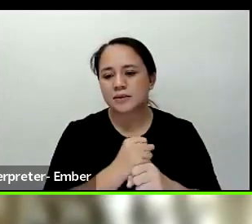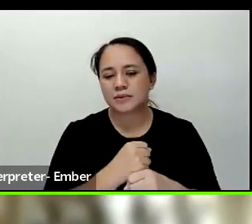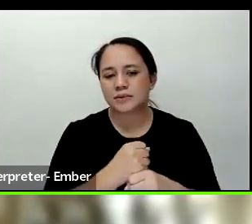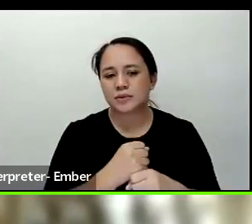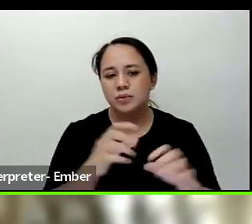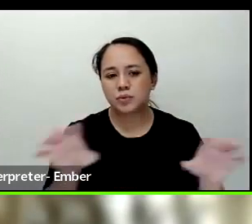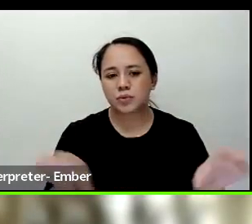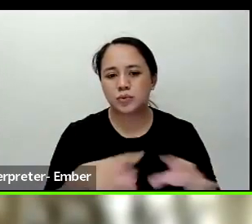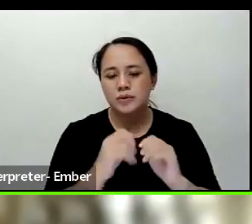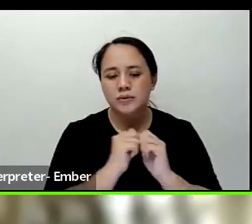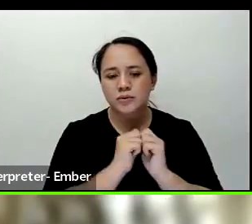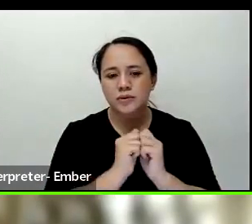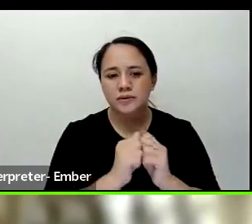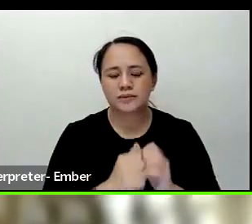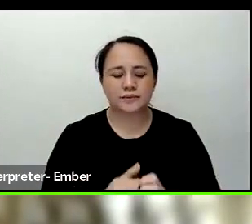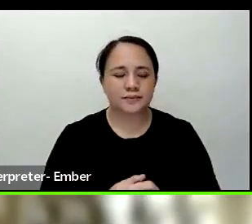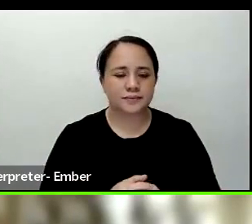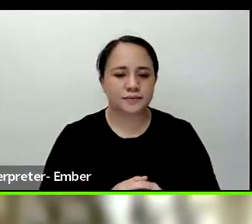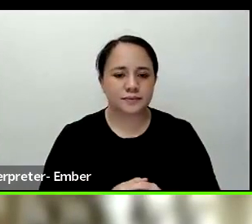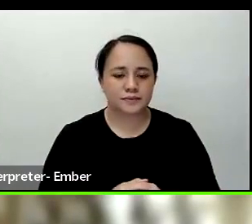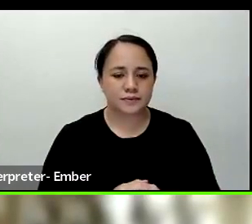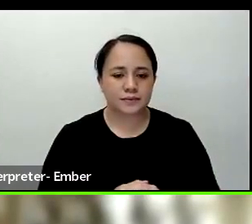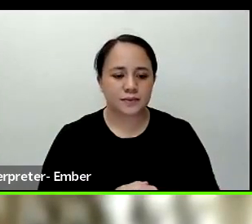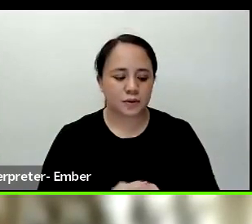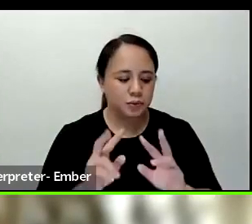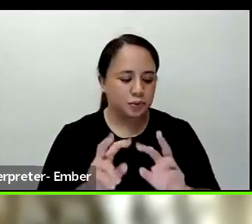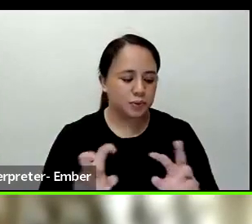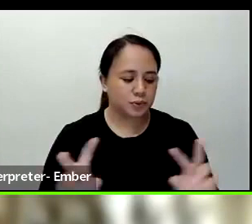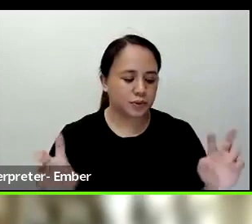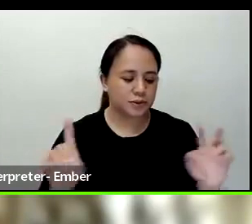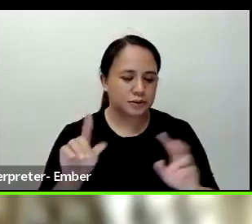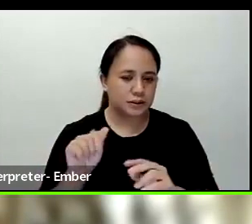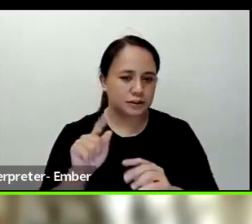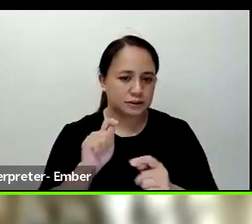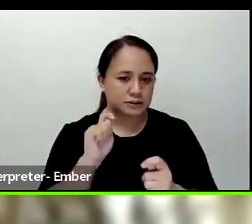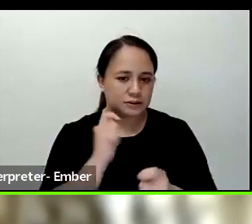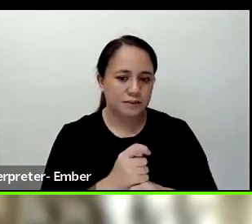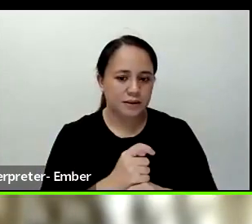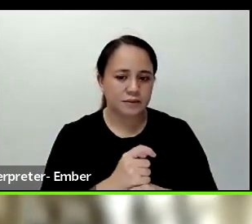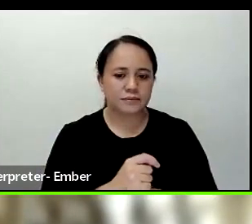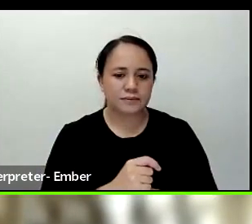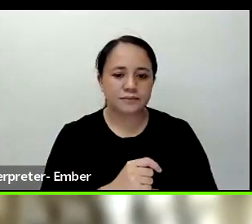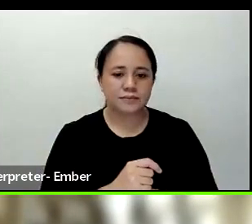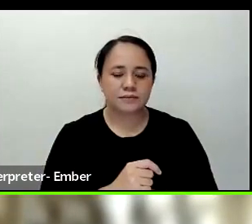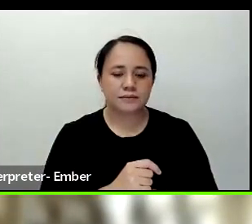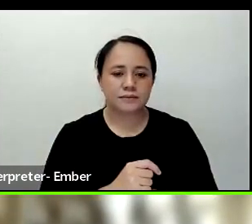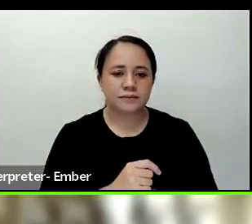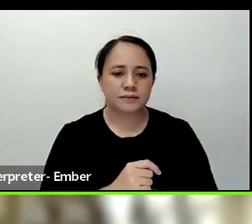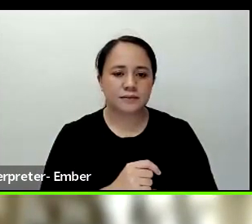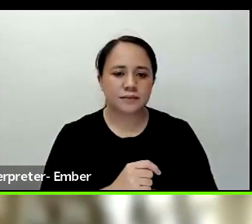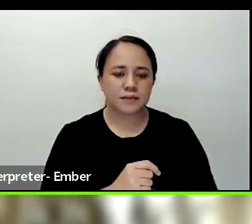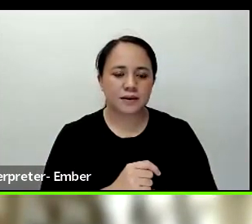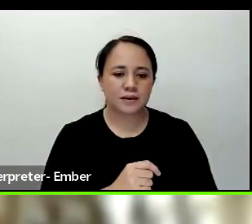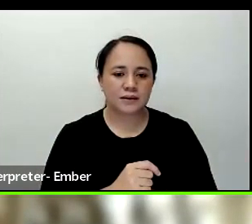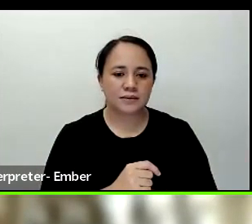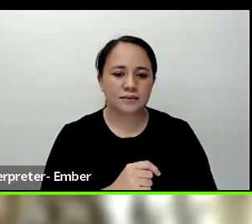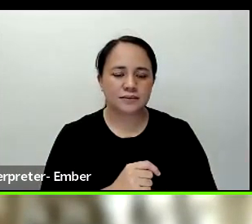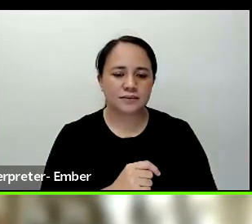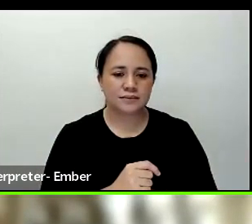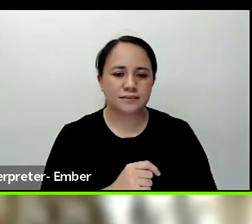together to analyze this data correctly and make sense